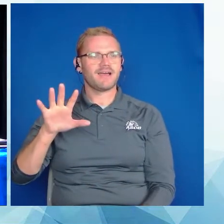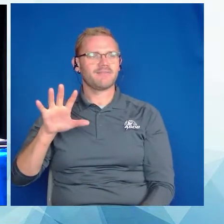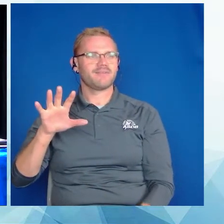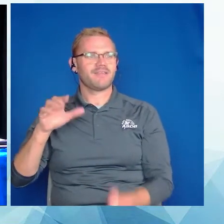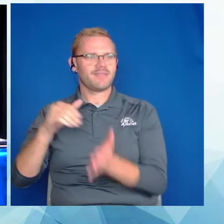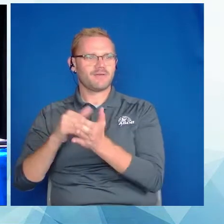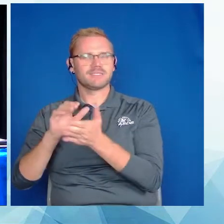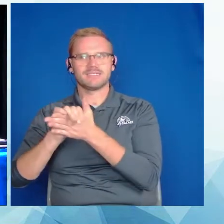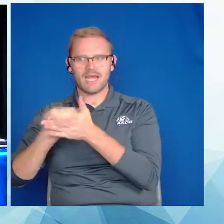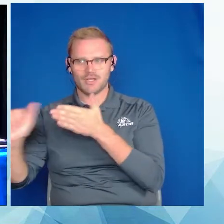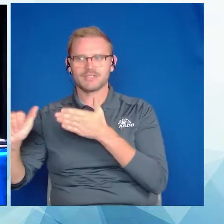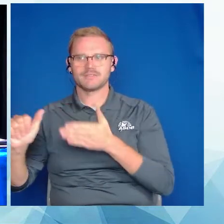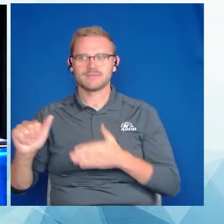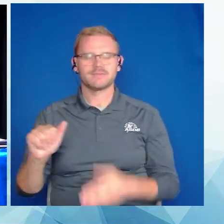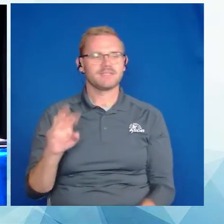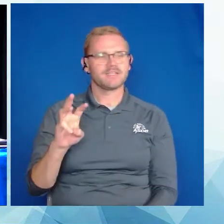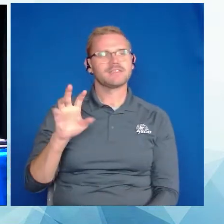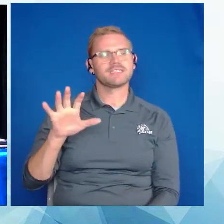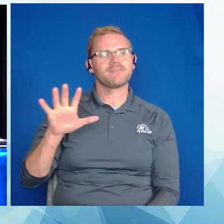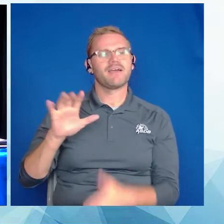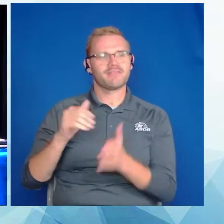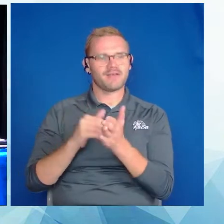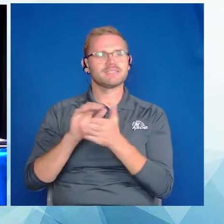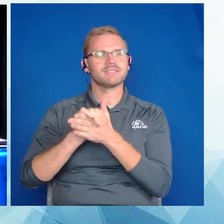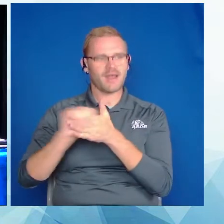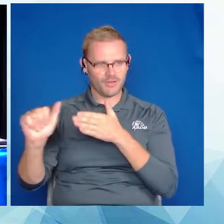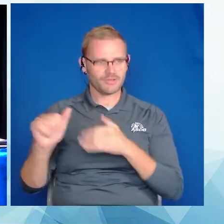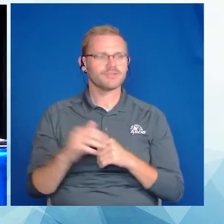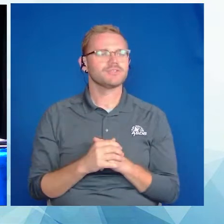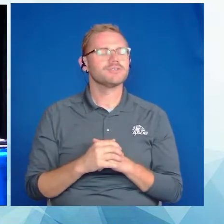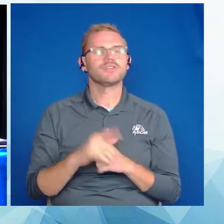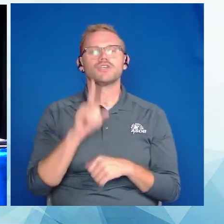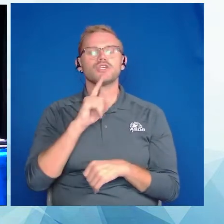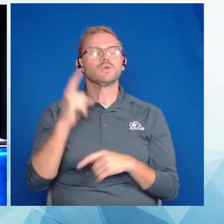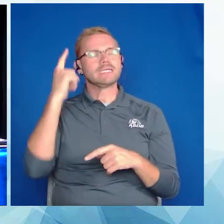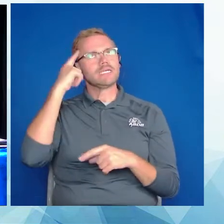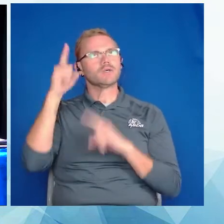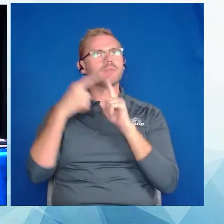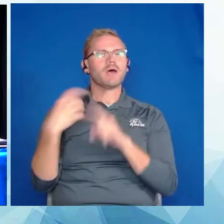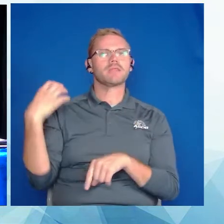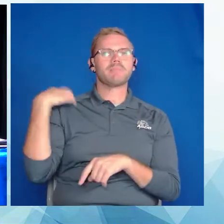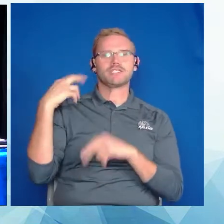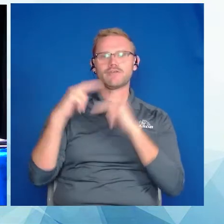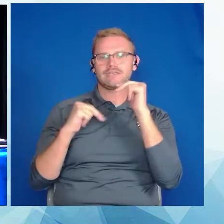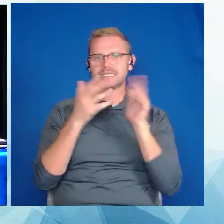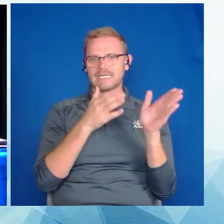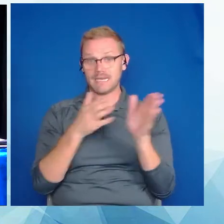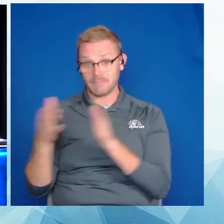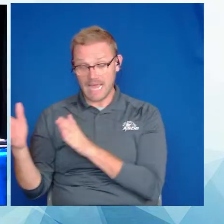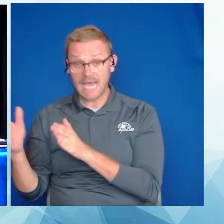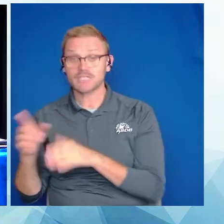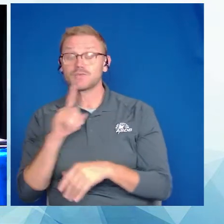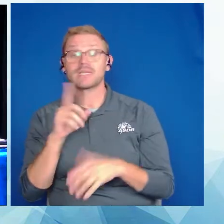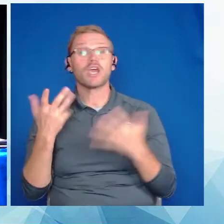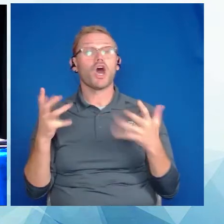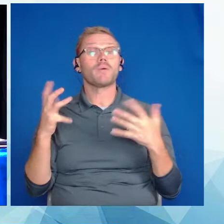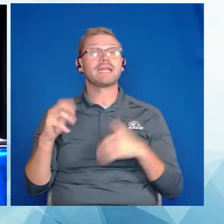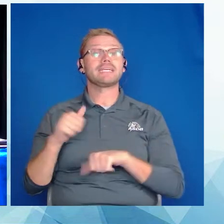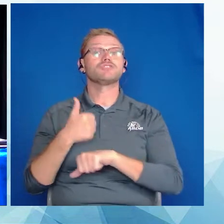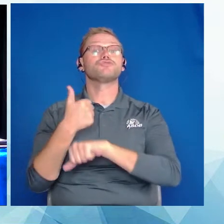$369,000. You continuously hear about the designs of the master facility plan. As you're aware, they have already